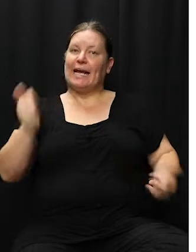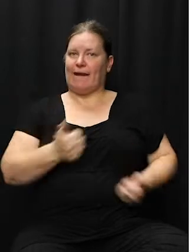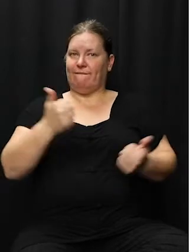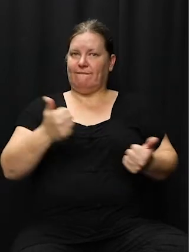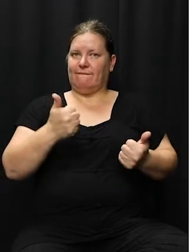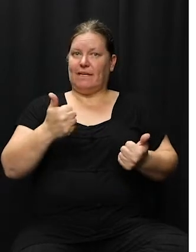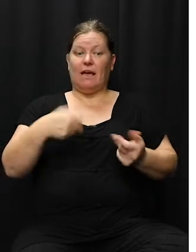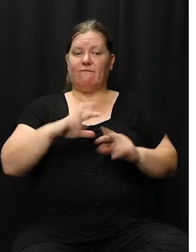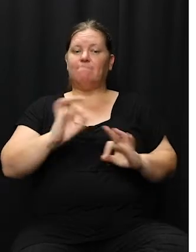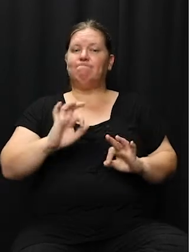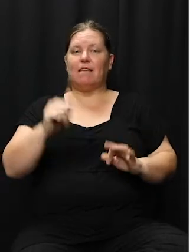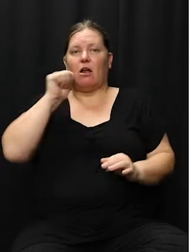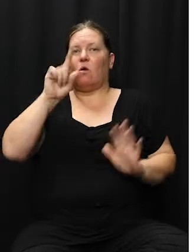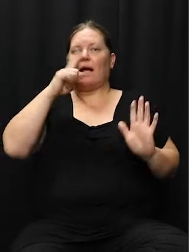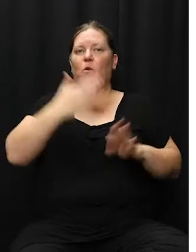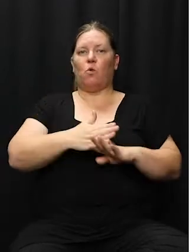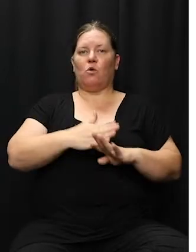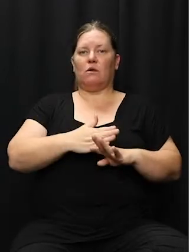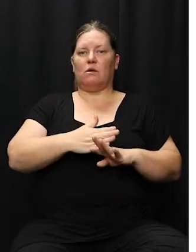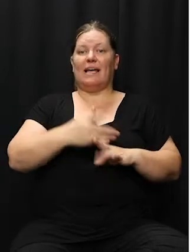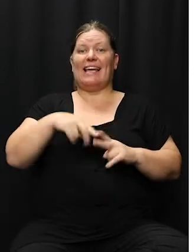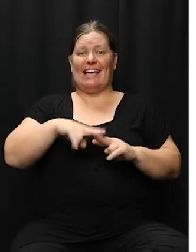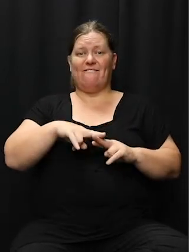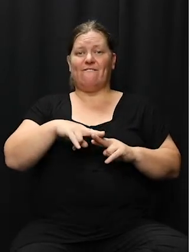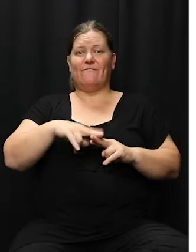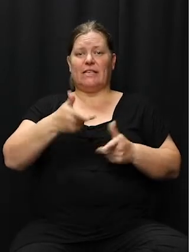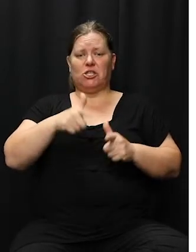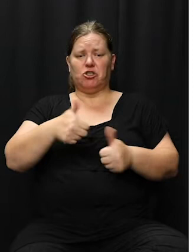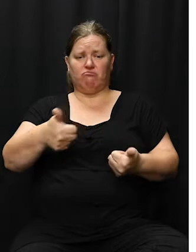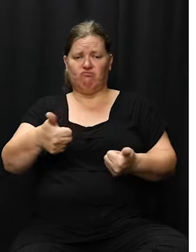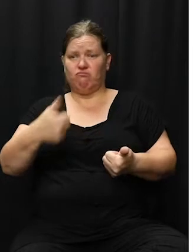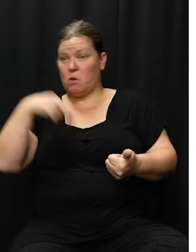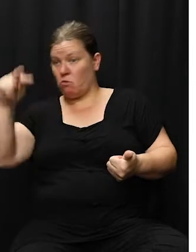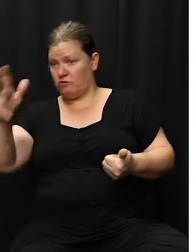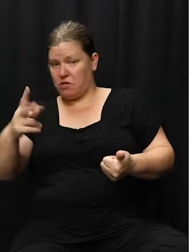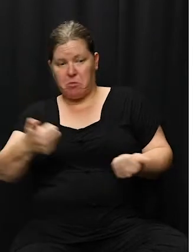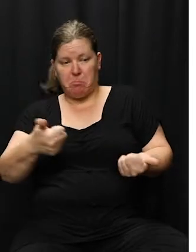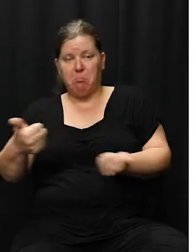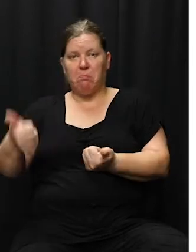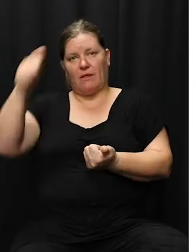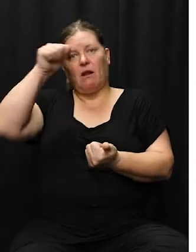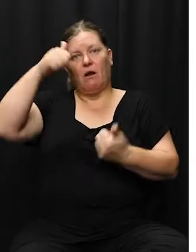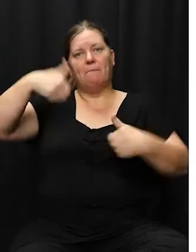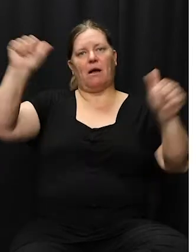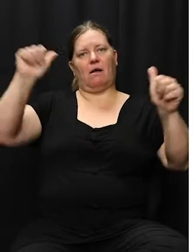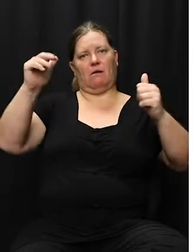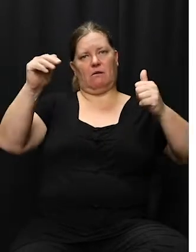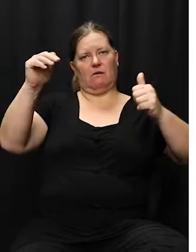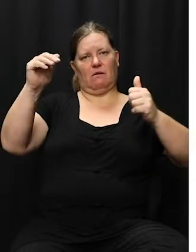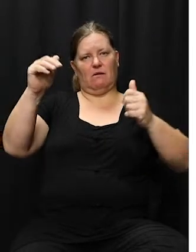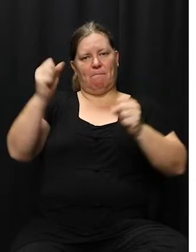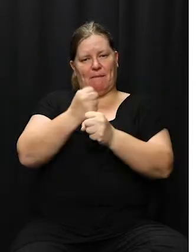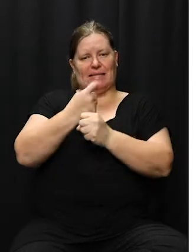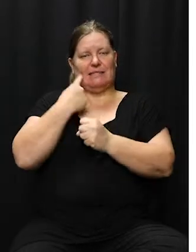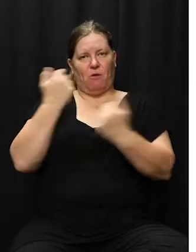them, it's to know, is my test design clearly enough that people who can't sign well can do it, and if it's not, then I know, okay, great, I need to change something. And if they